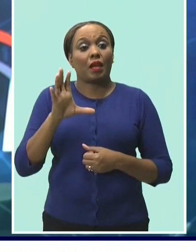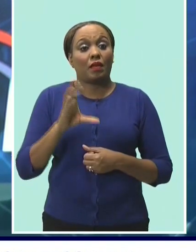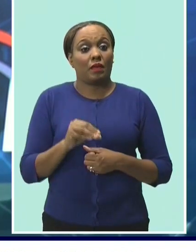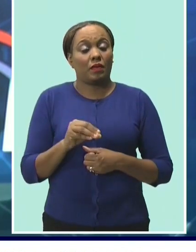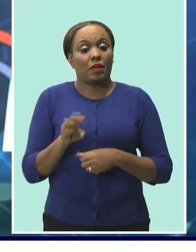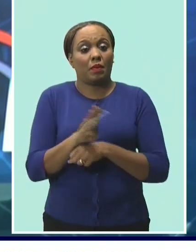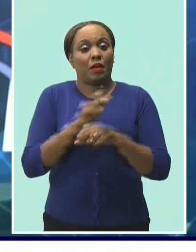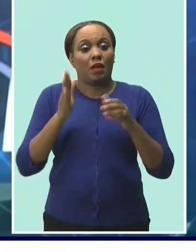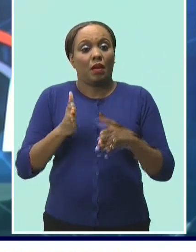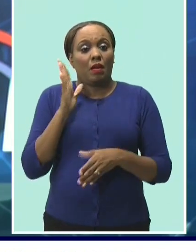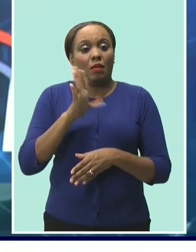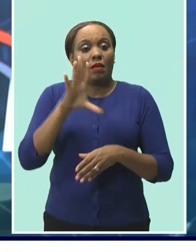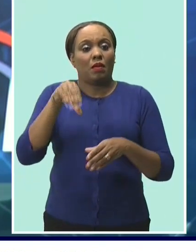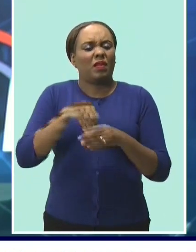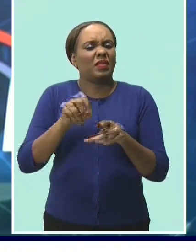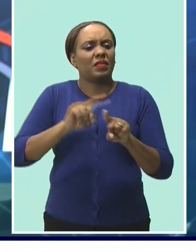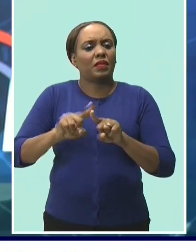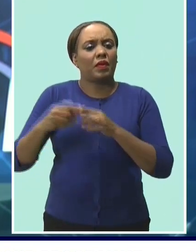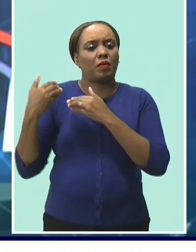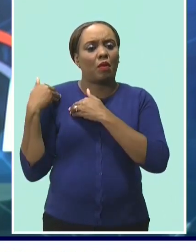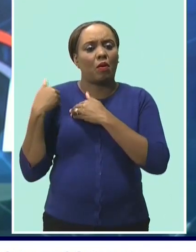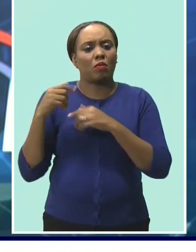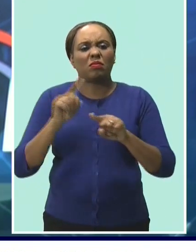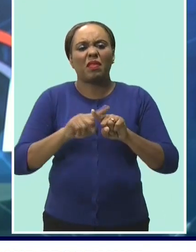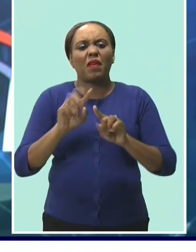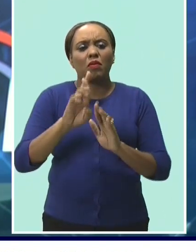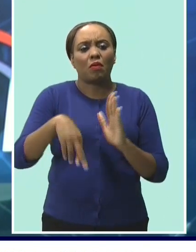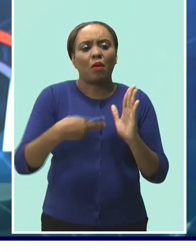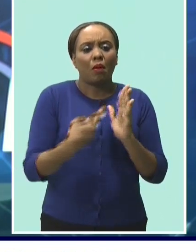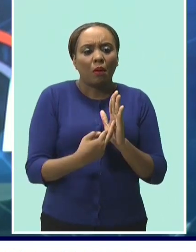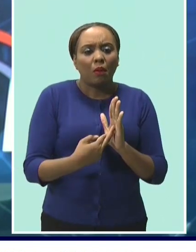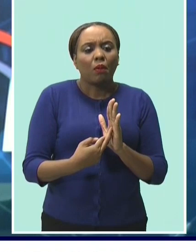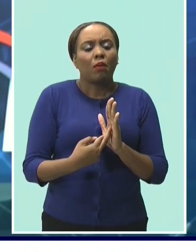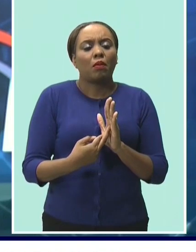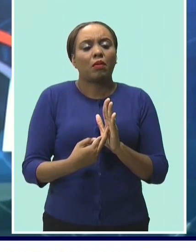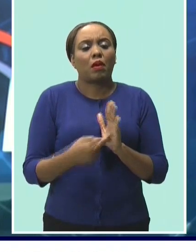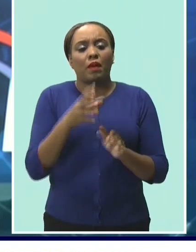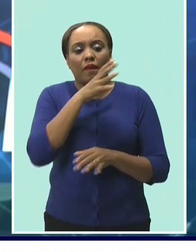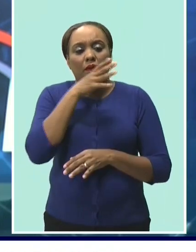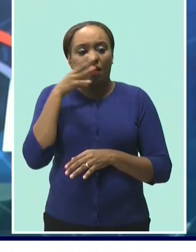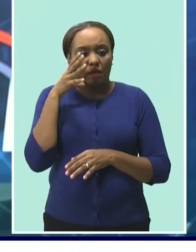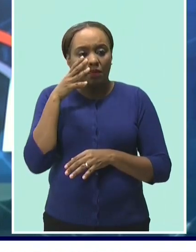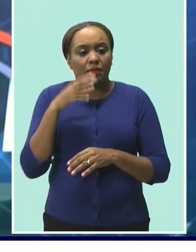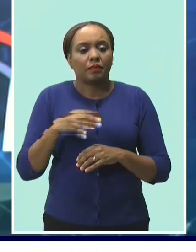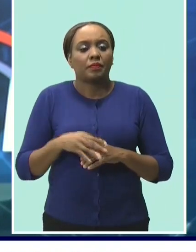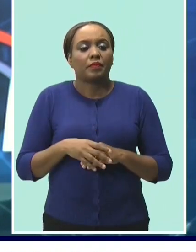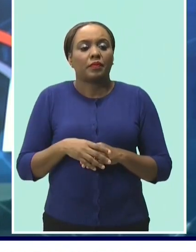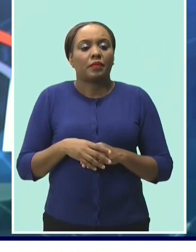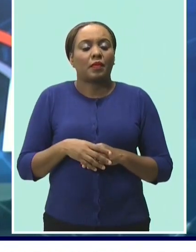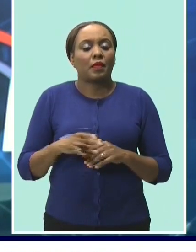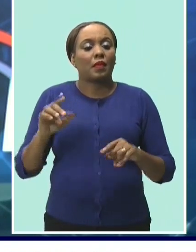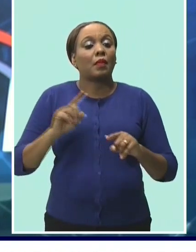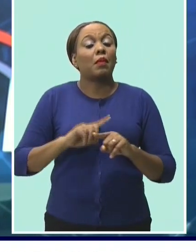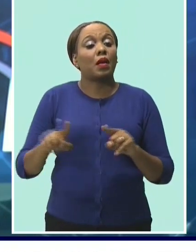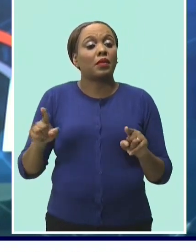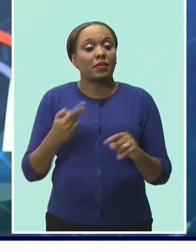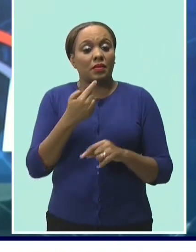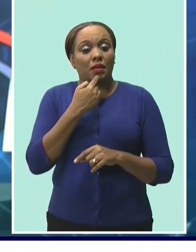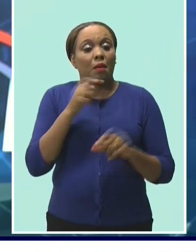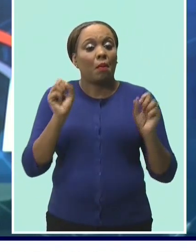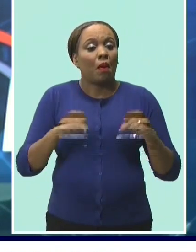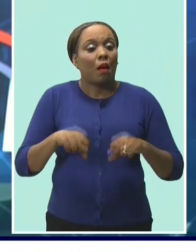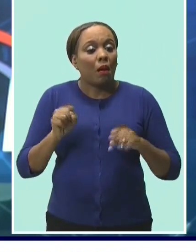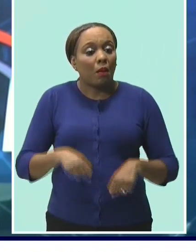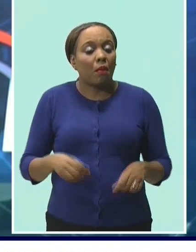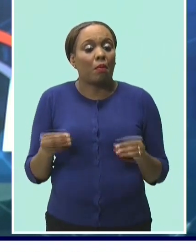farms in the UK, but Concordia CEO Stephanie Morrell and managing consultant of CJNM Consulting Christopher Griffith have